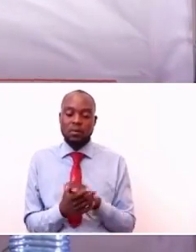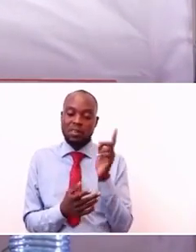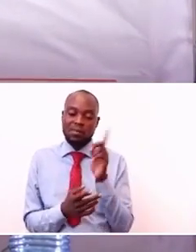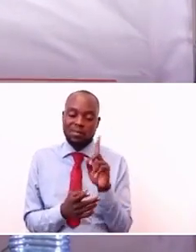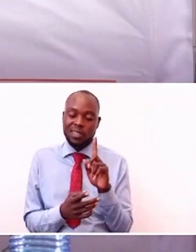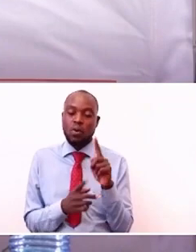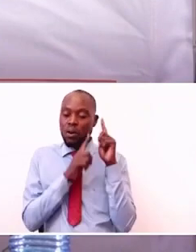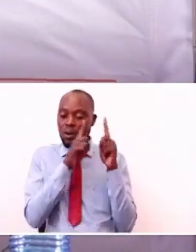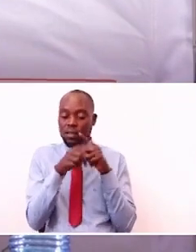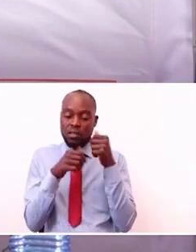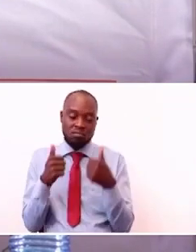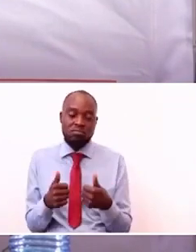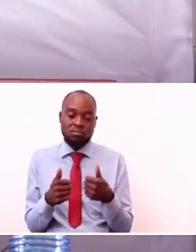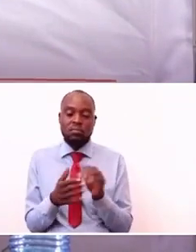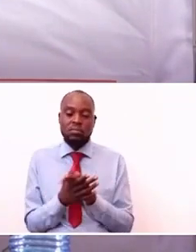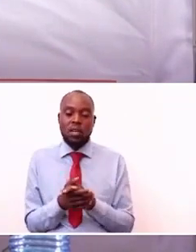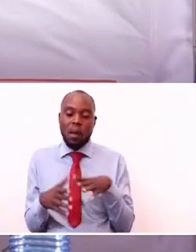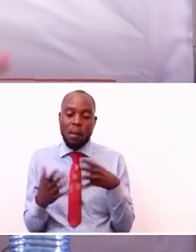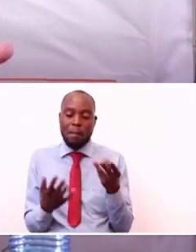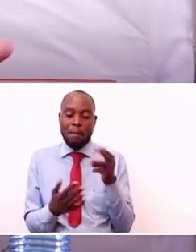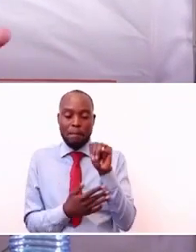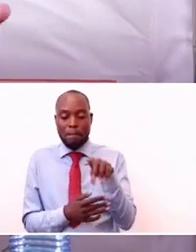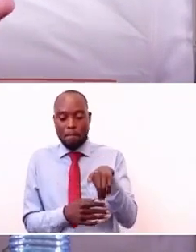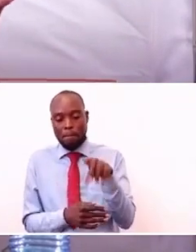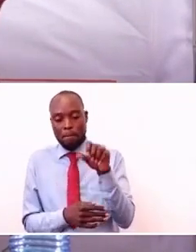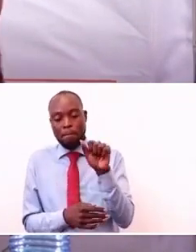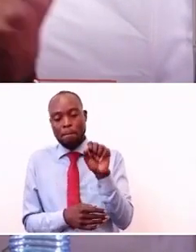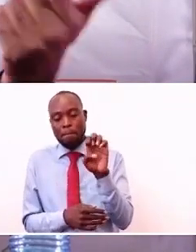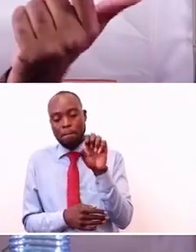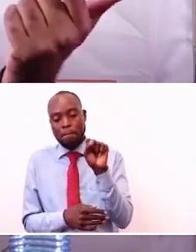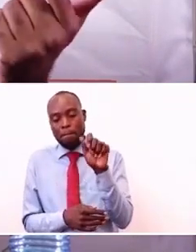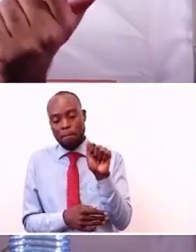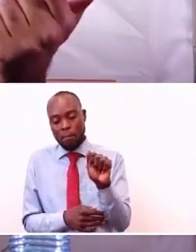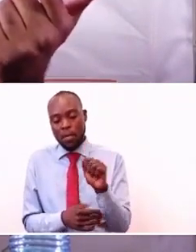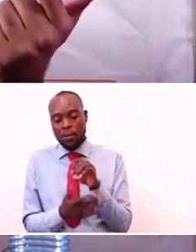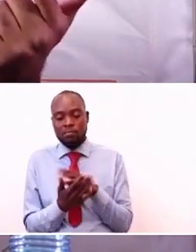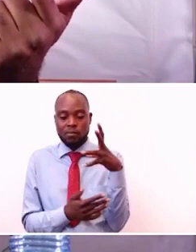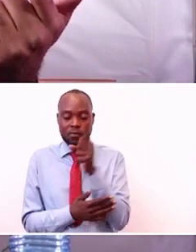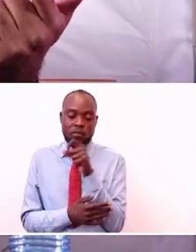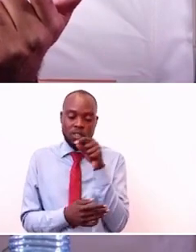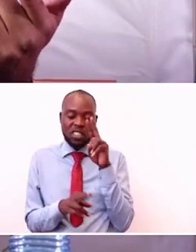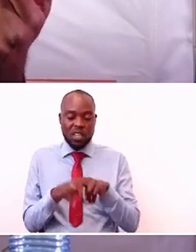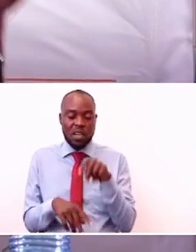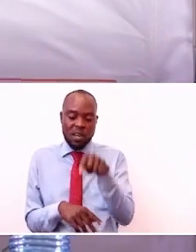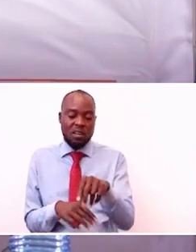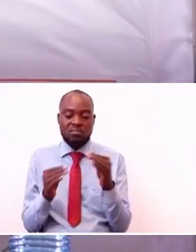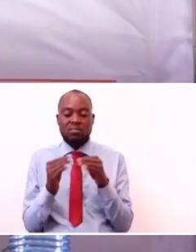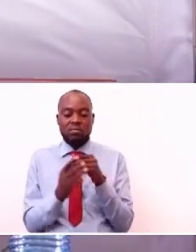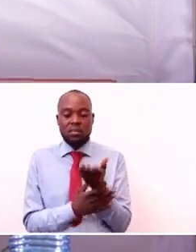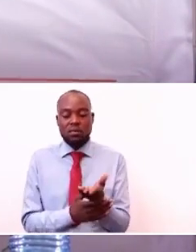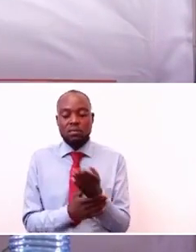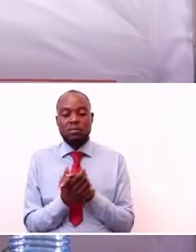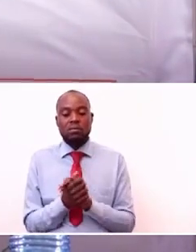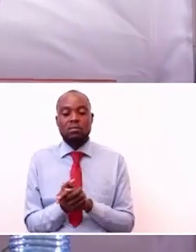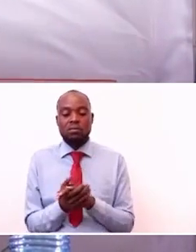forward-thinking when M-Pesa was founded, we would not have M-Pesa today. The